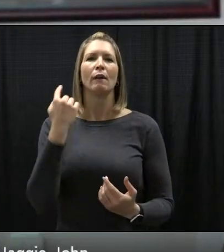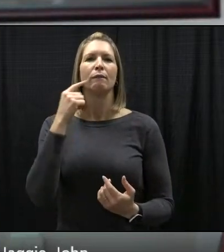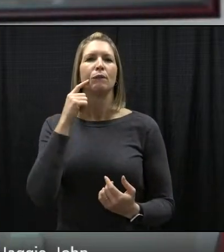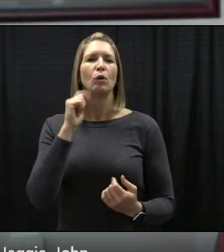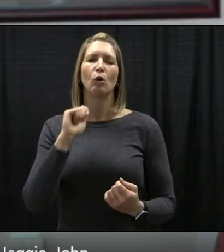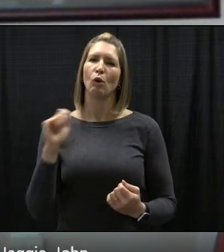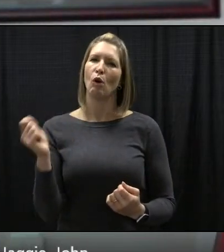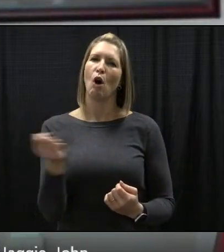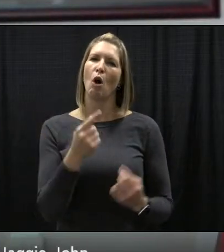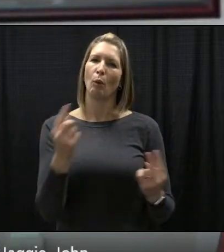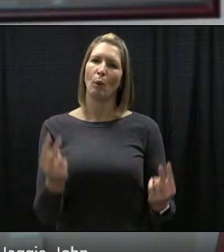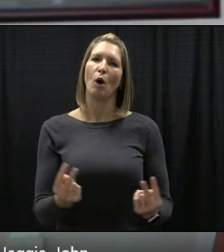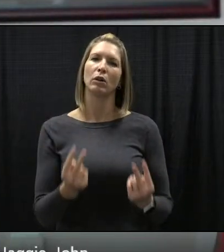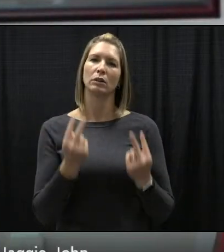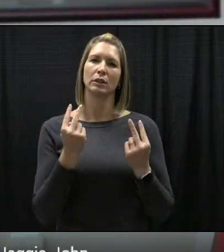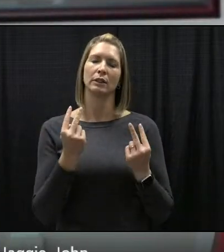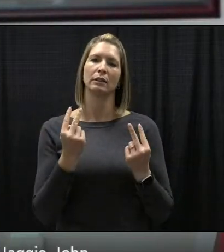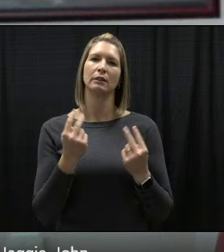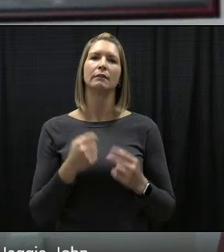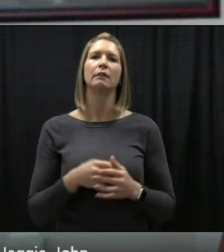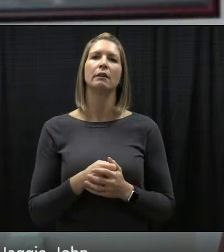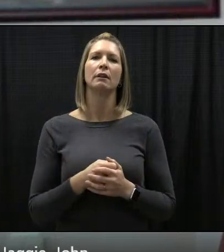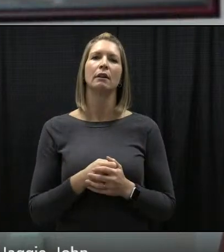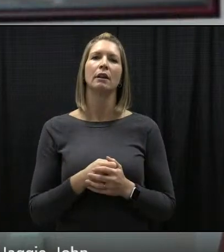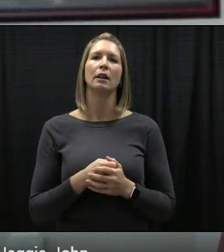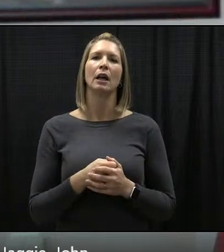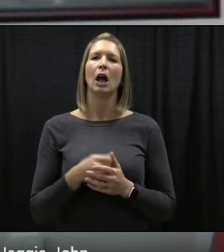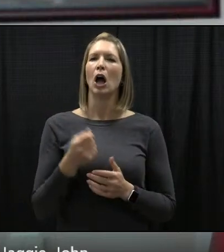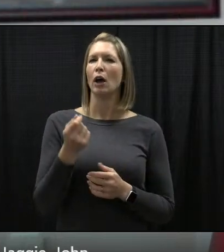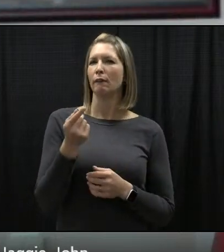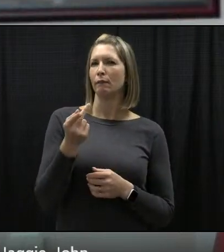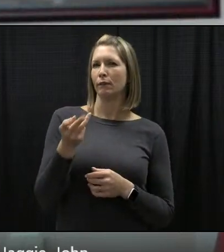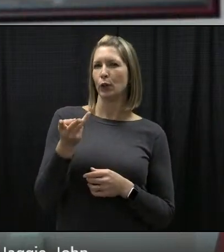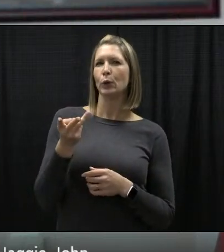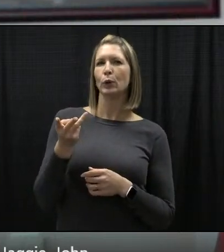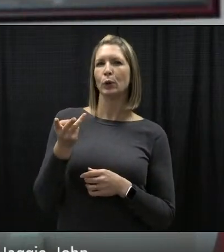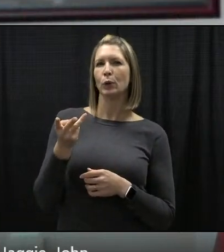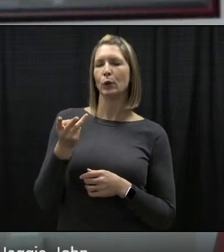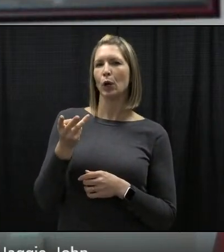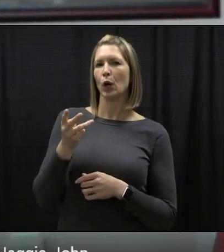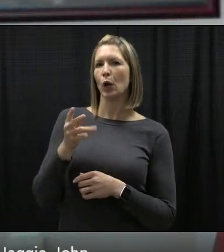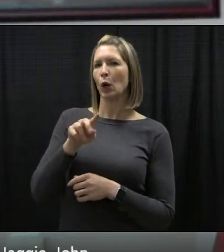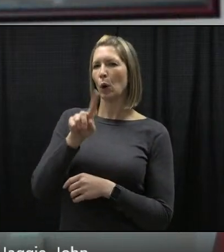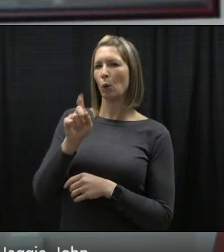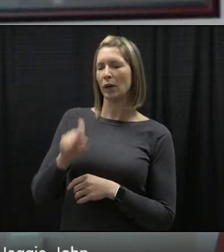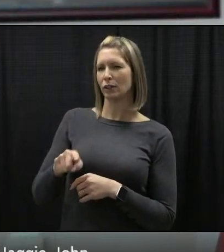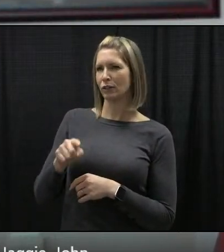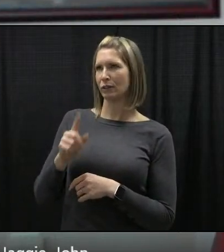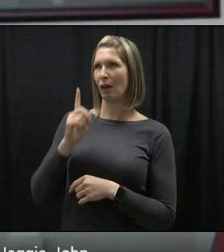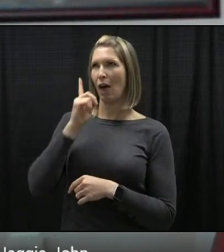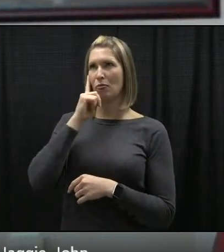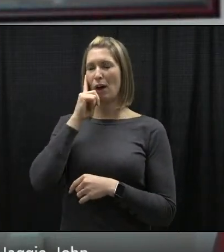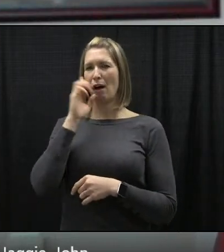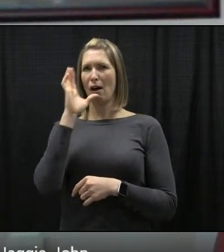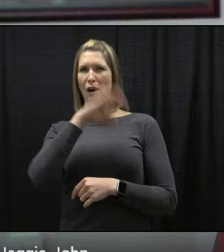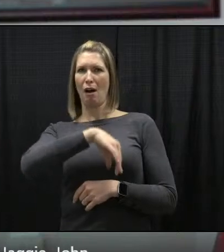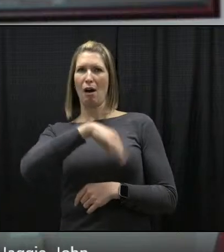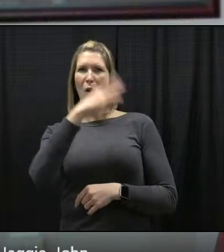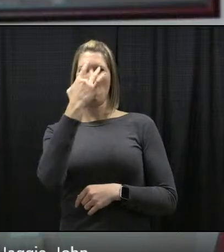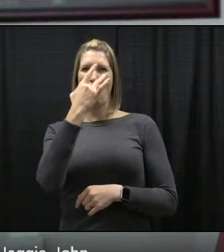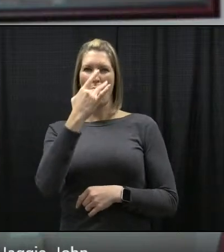in, as it were. I was struck, actually, by a couple of the questions around returning to normal. And what I kind